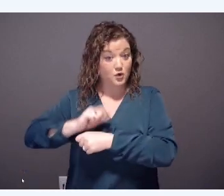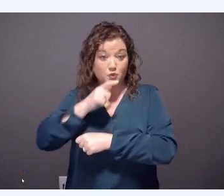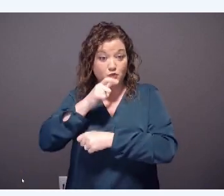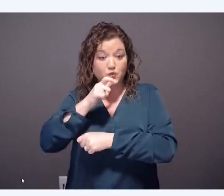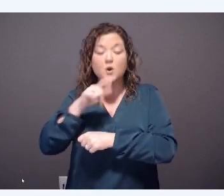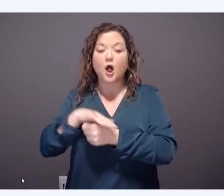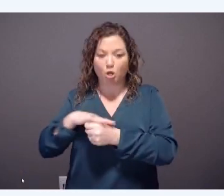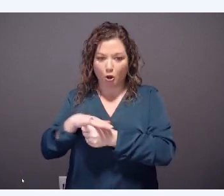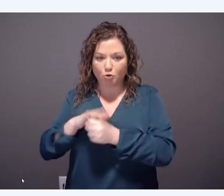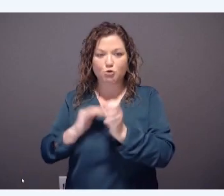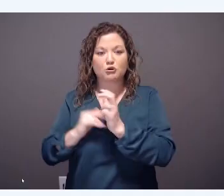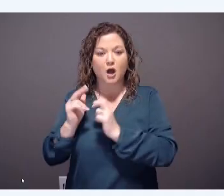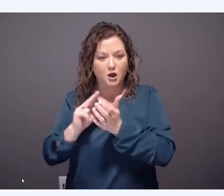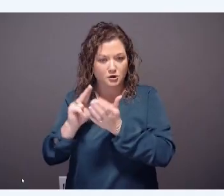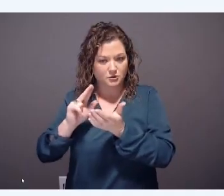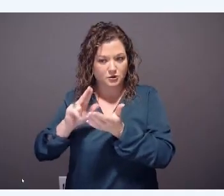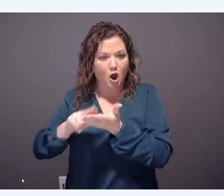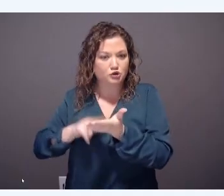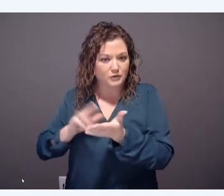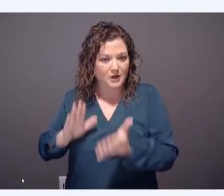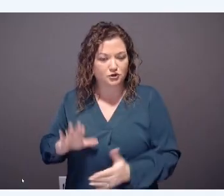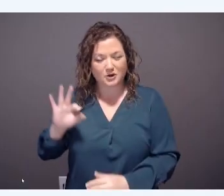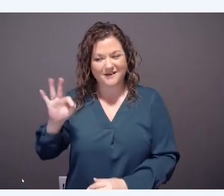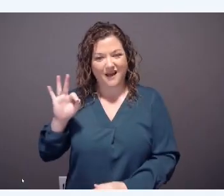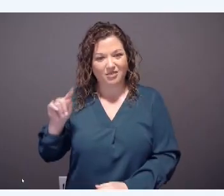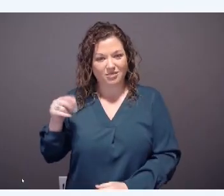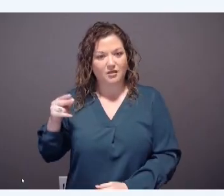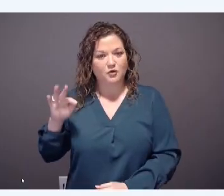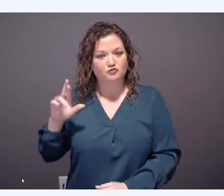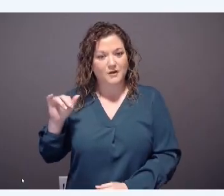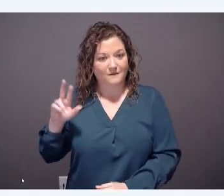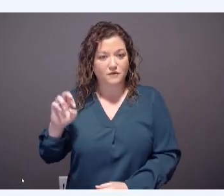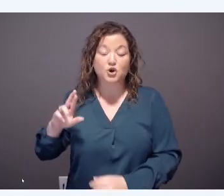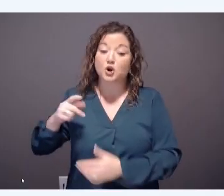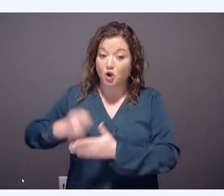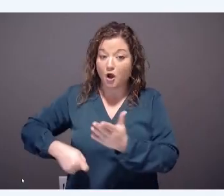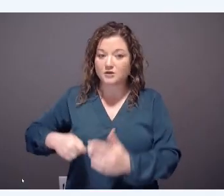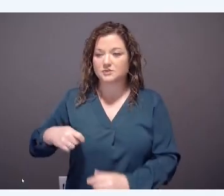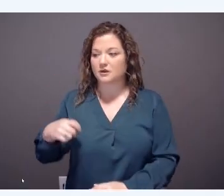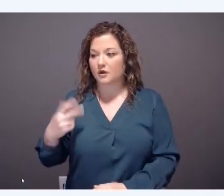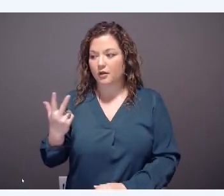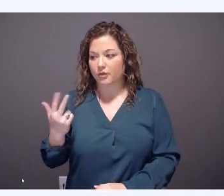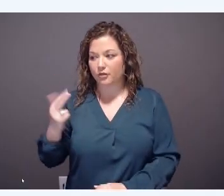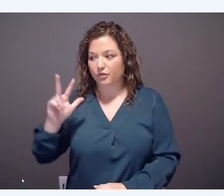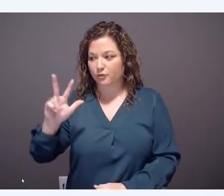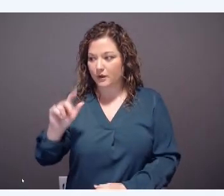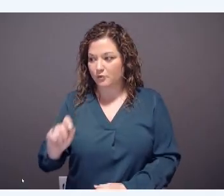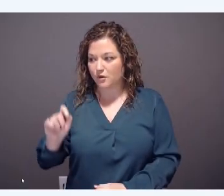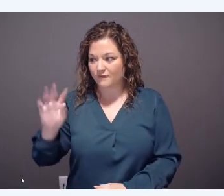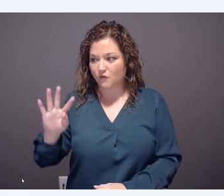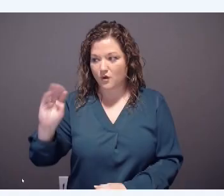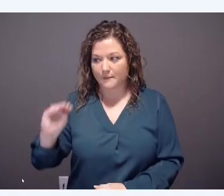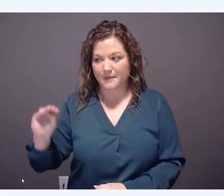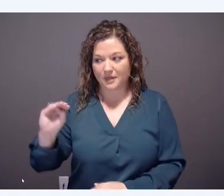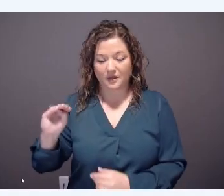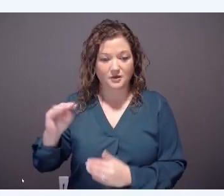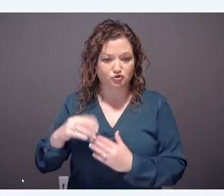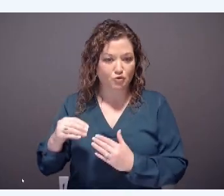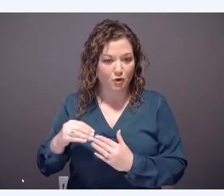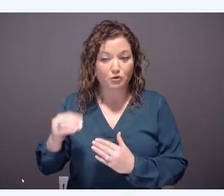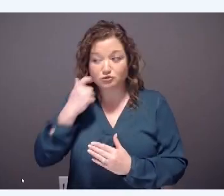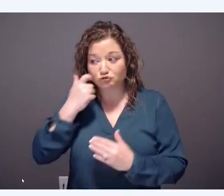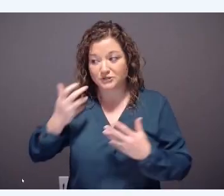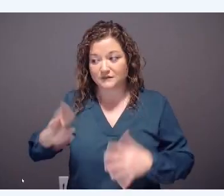Knife River, with a cost of $3.4 million, and this was completed in June of 2024. This project was